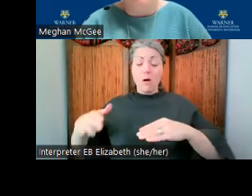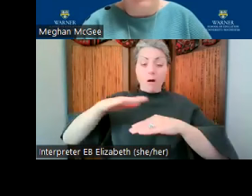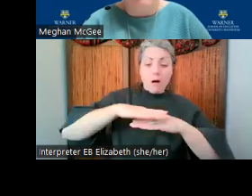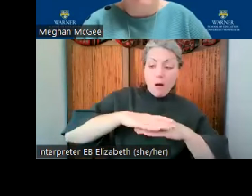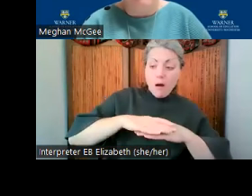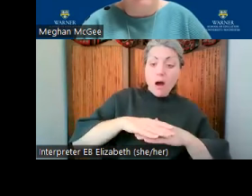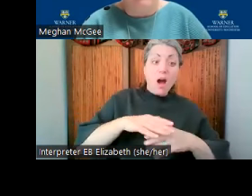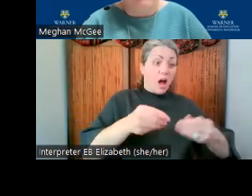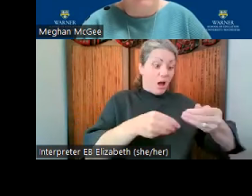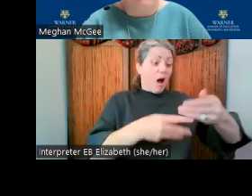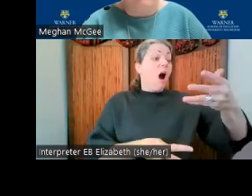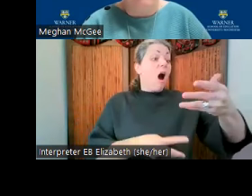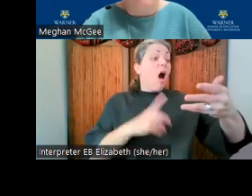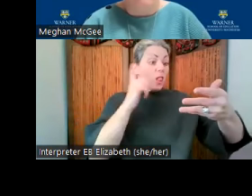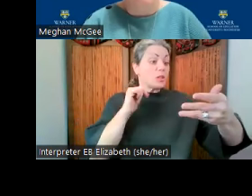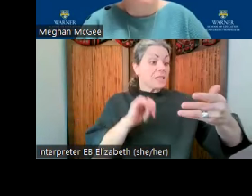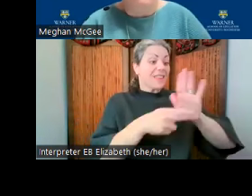when